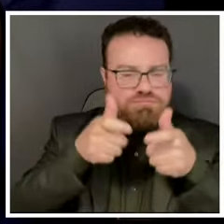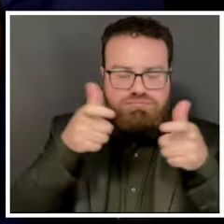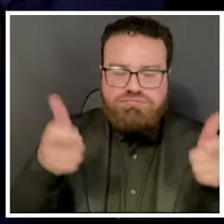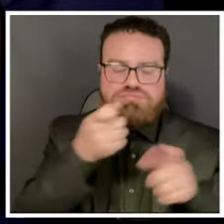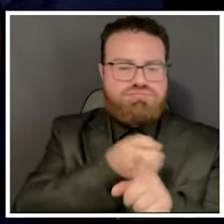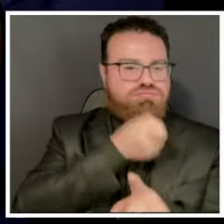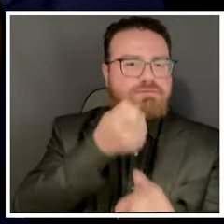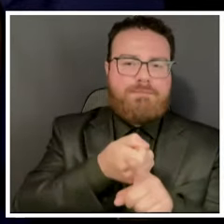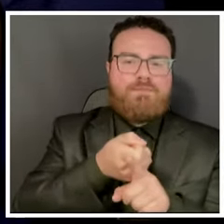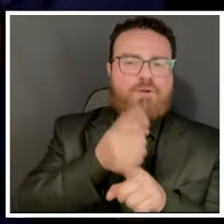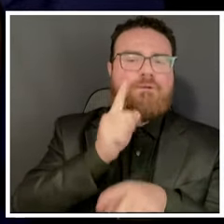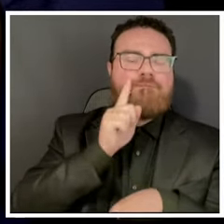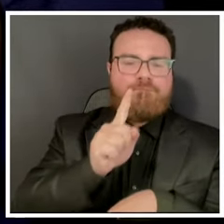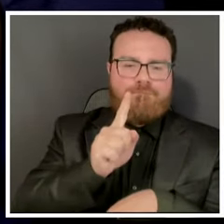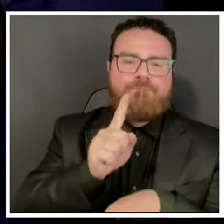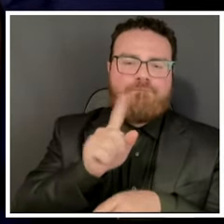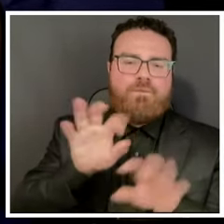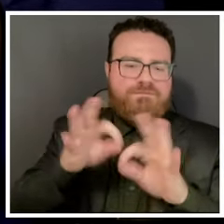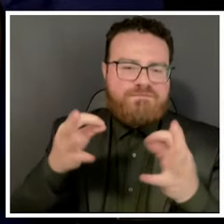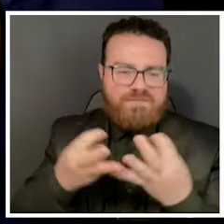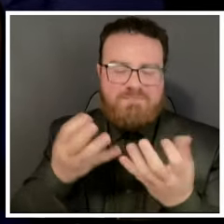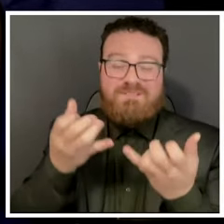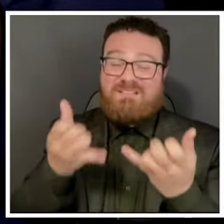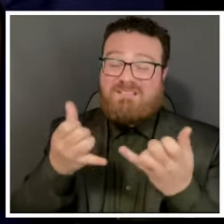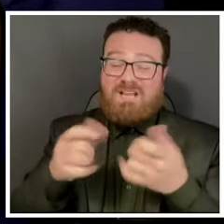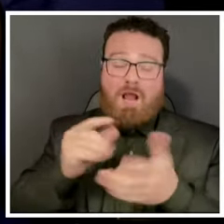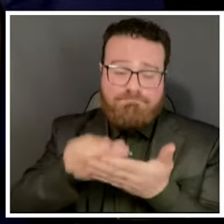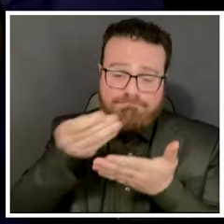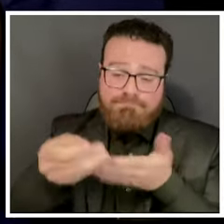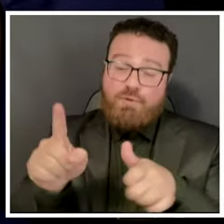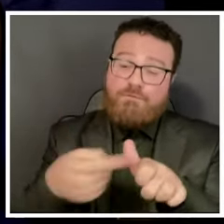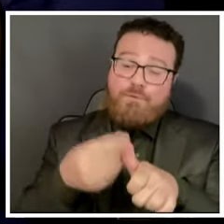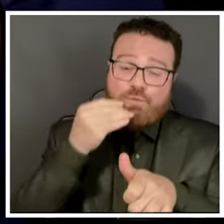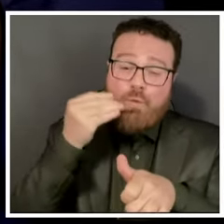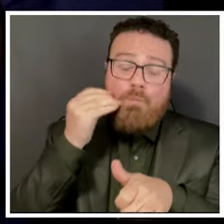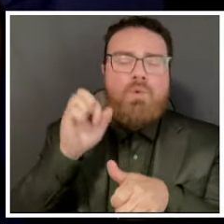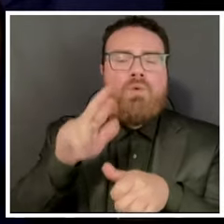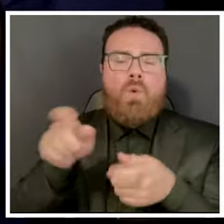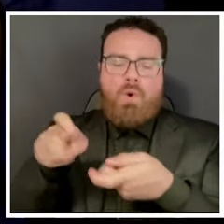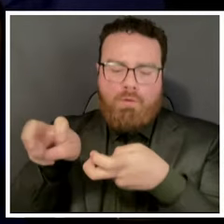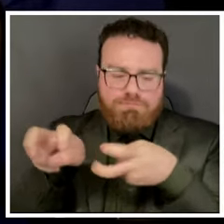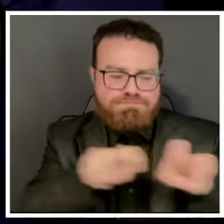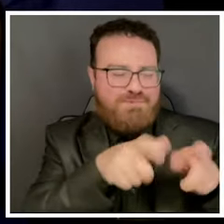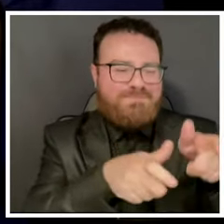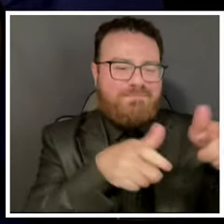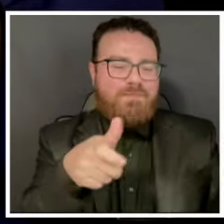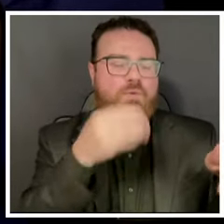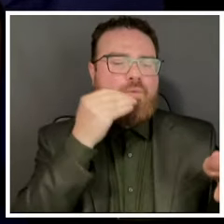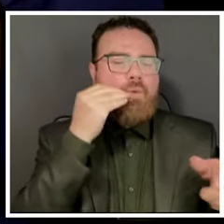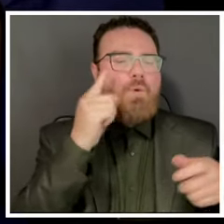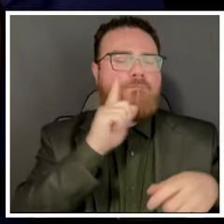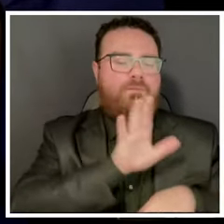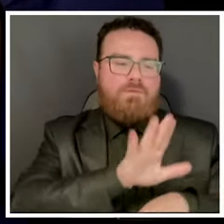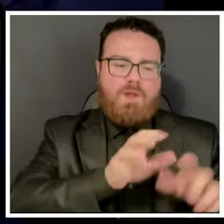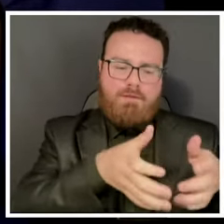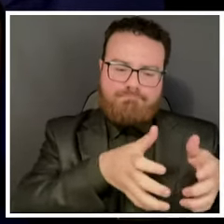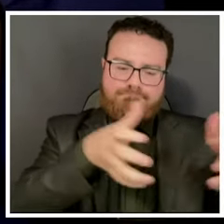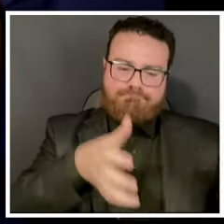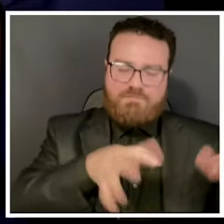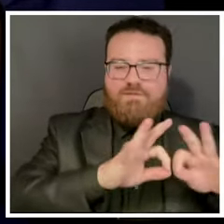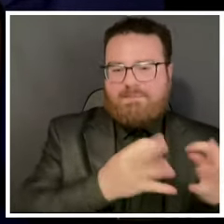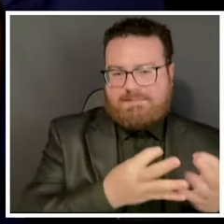home as their family grows. And while other politicians push tax breaks for the super